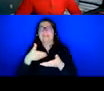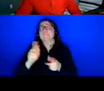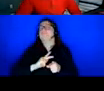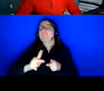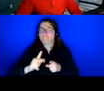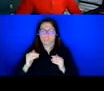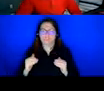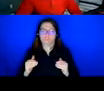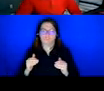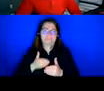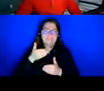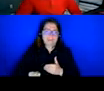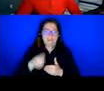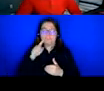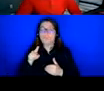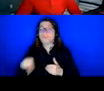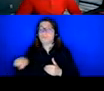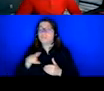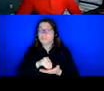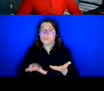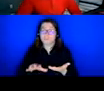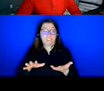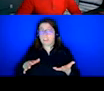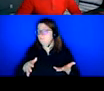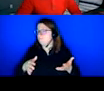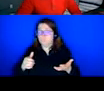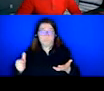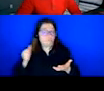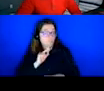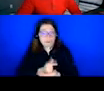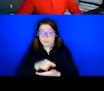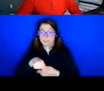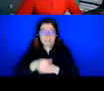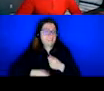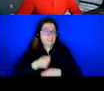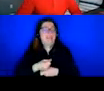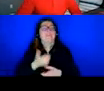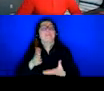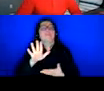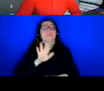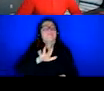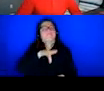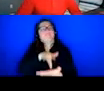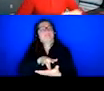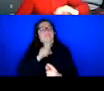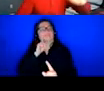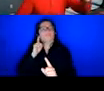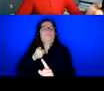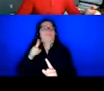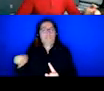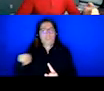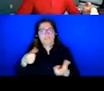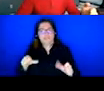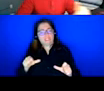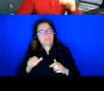So for the students who are not graduating this year, maybe this is a medium goal of like you're building up support to